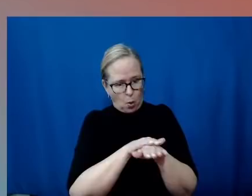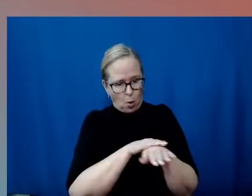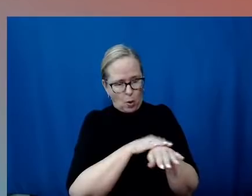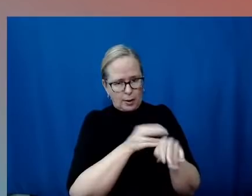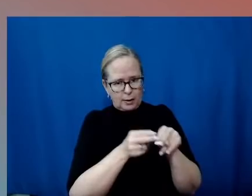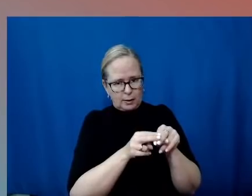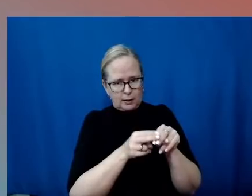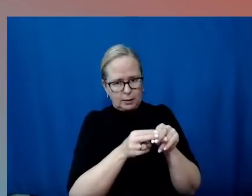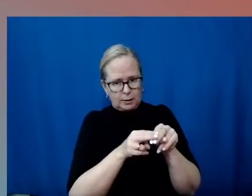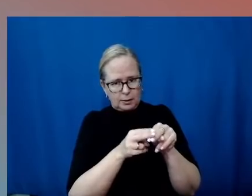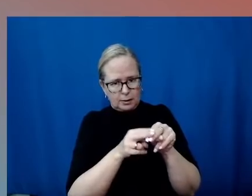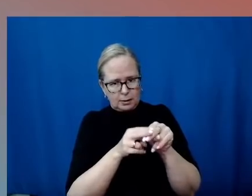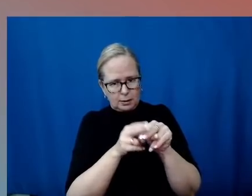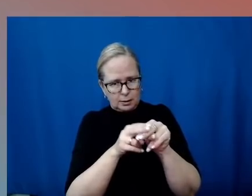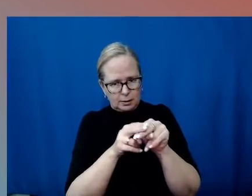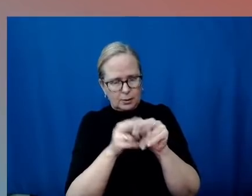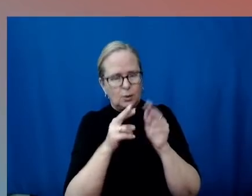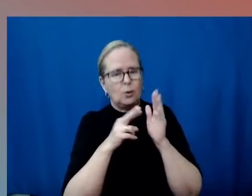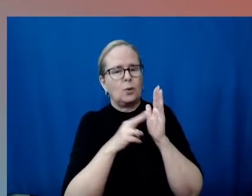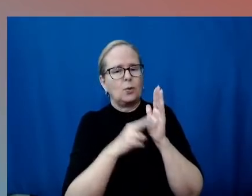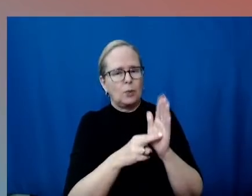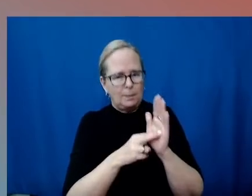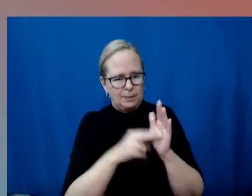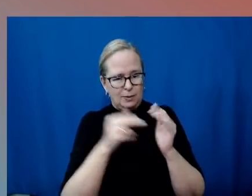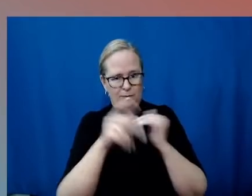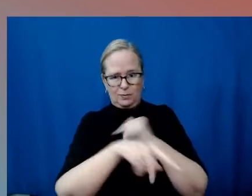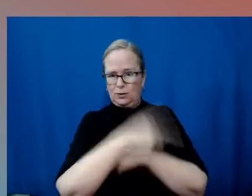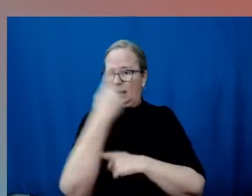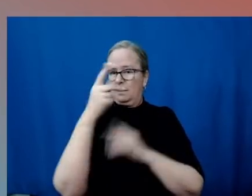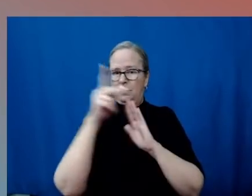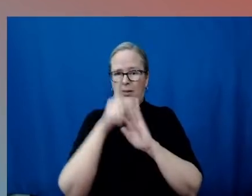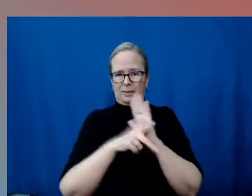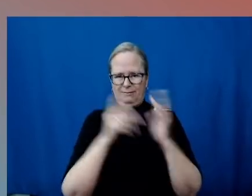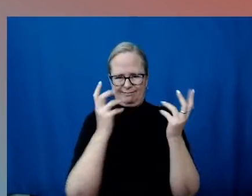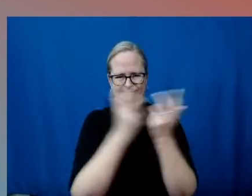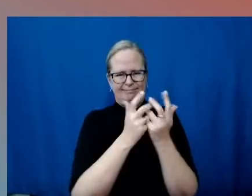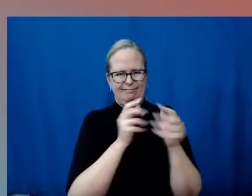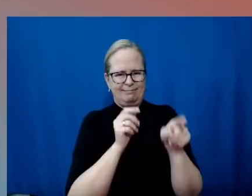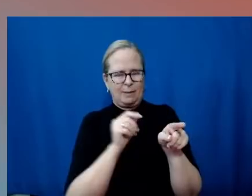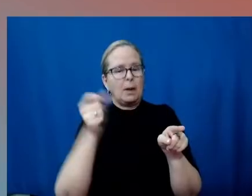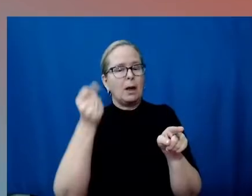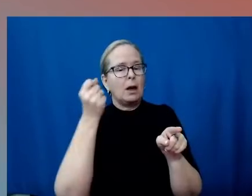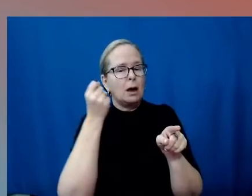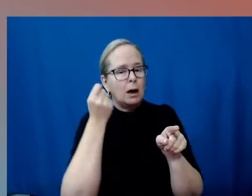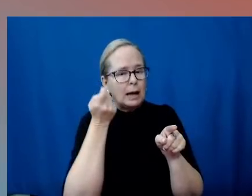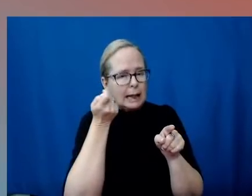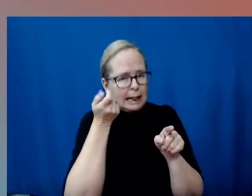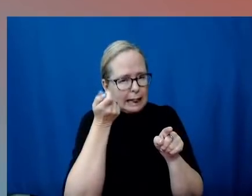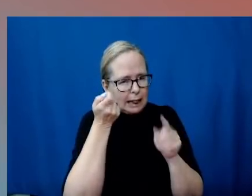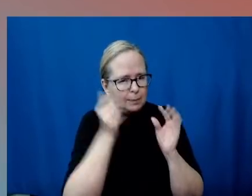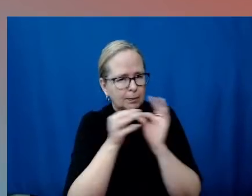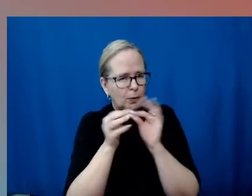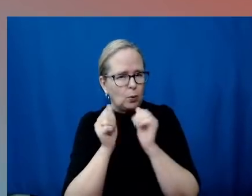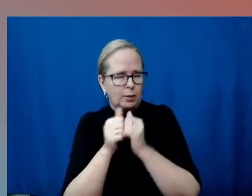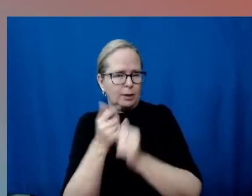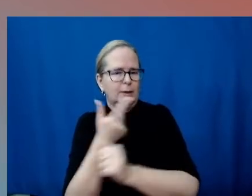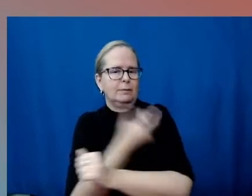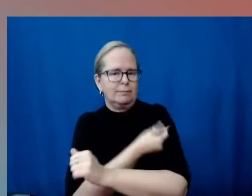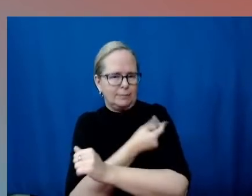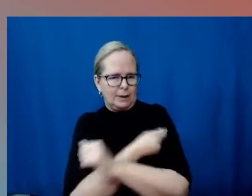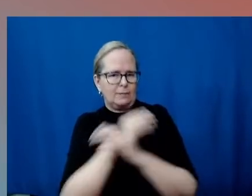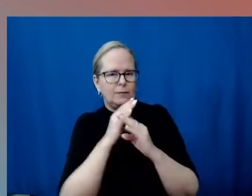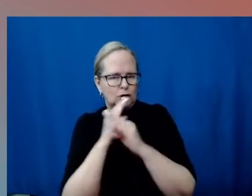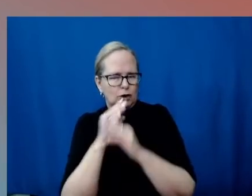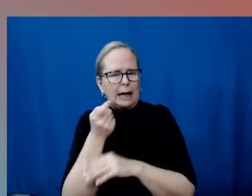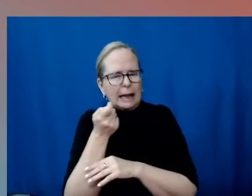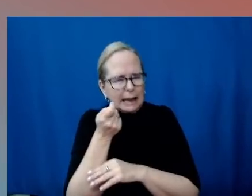policy that we have, and a little bit on the amount of immunization that's out there, and a little